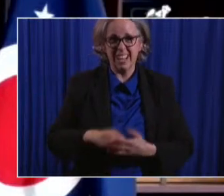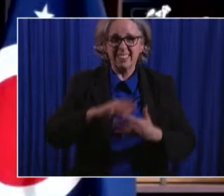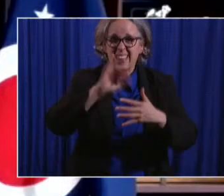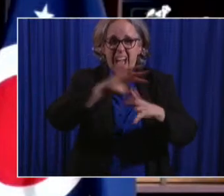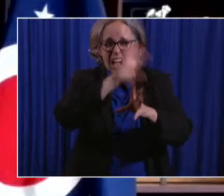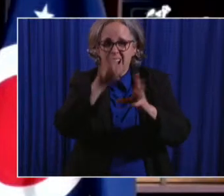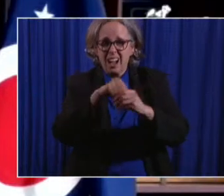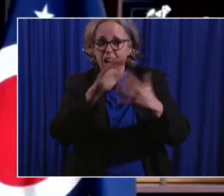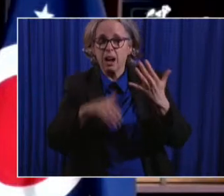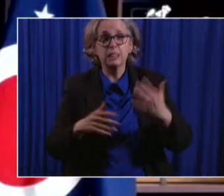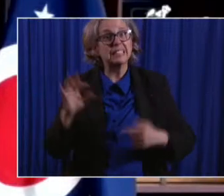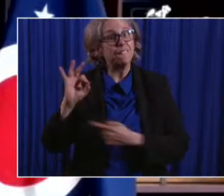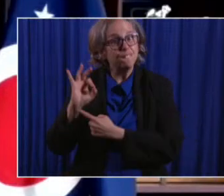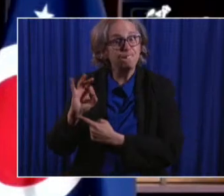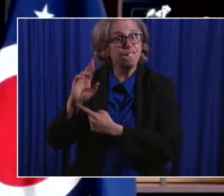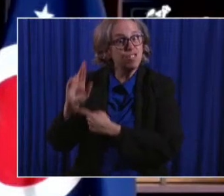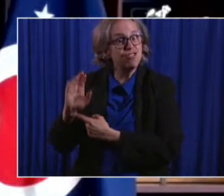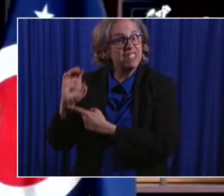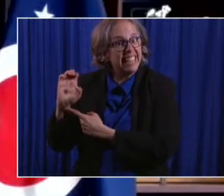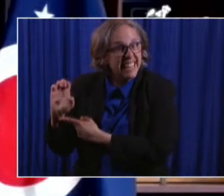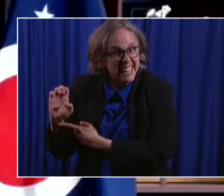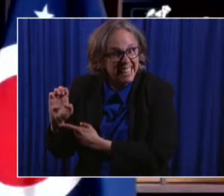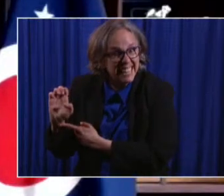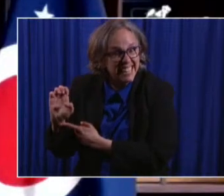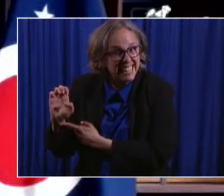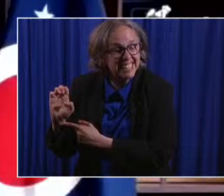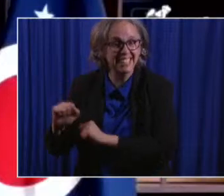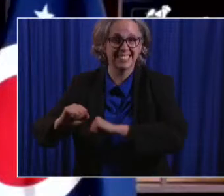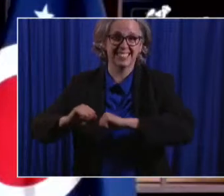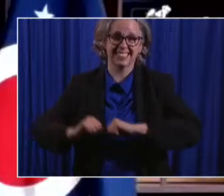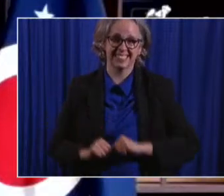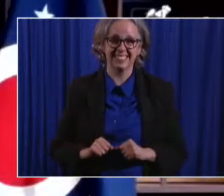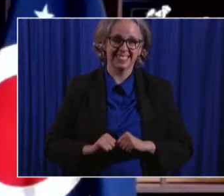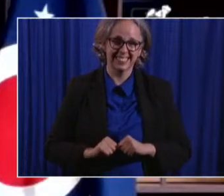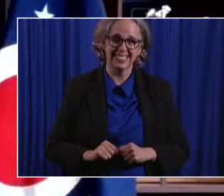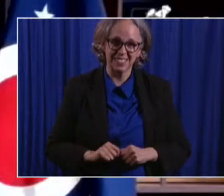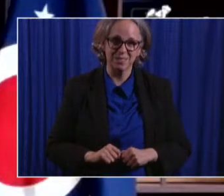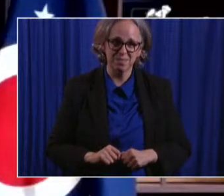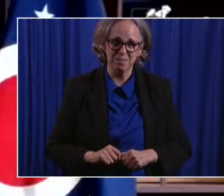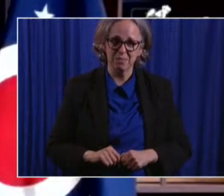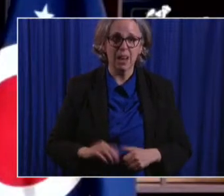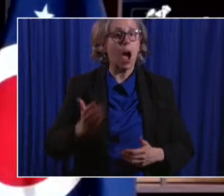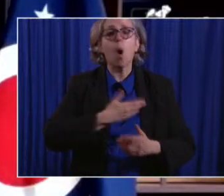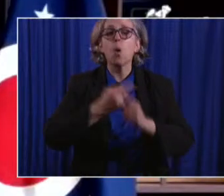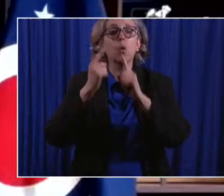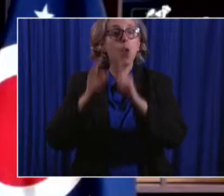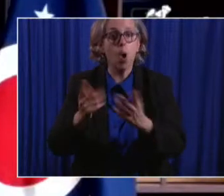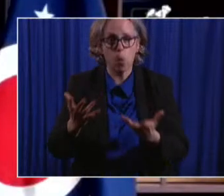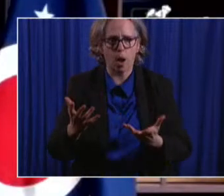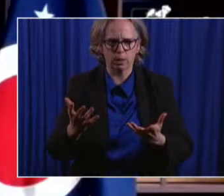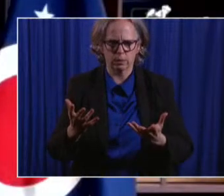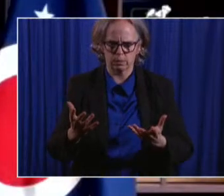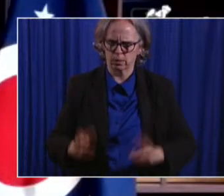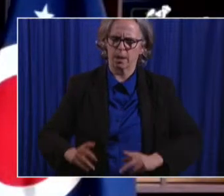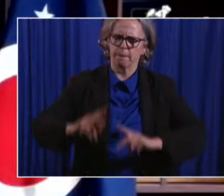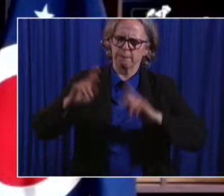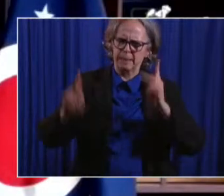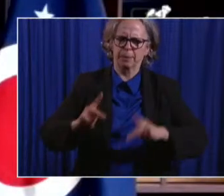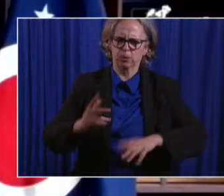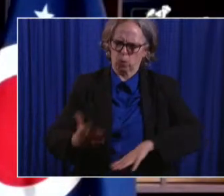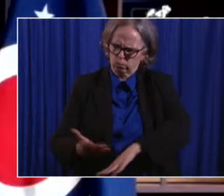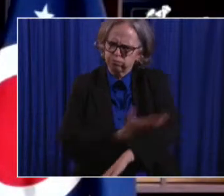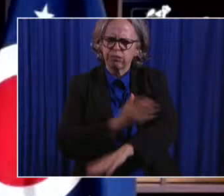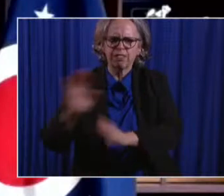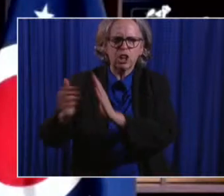to the user. We're helping people who are working get upskilled so they can get better jobs and have more